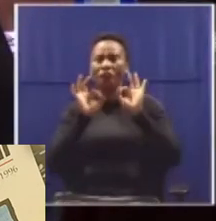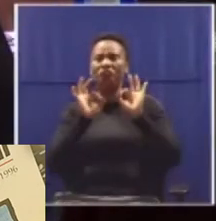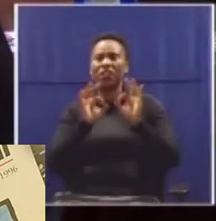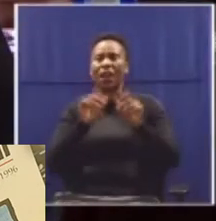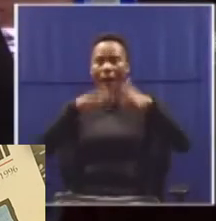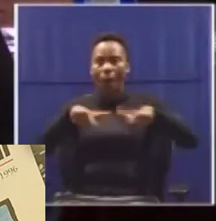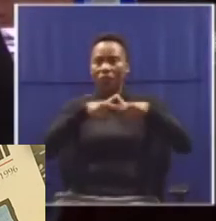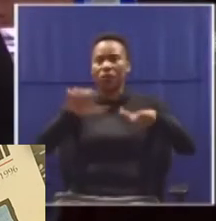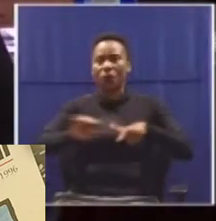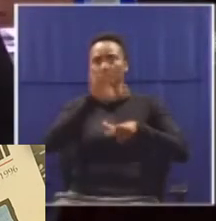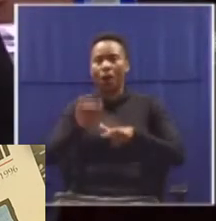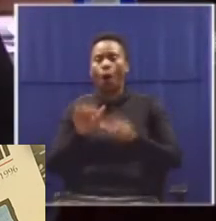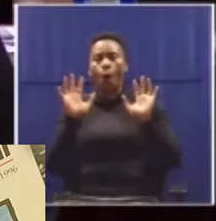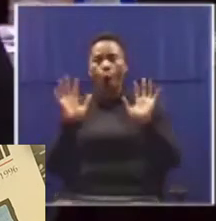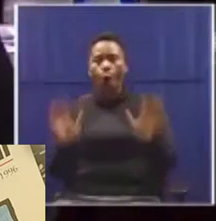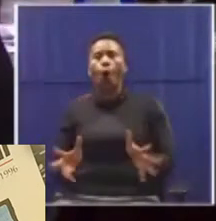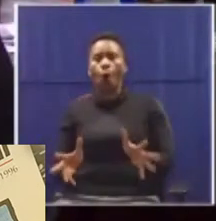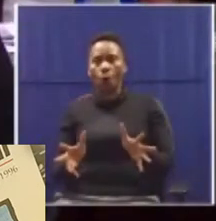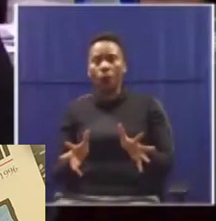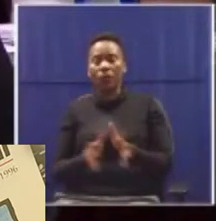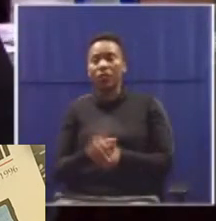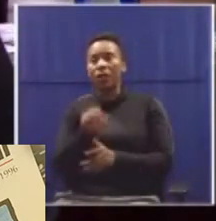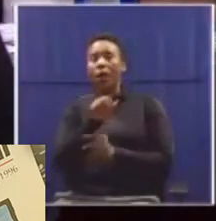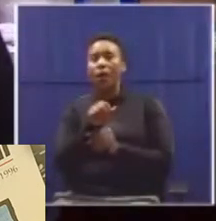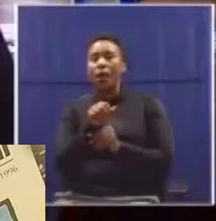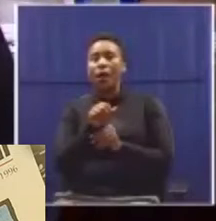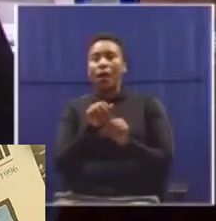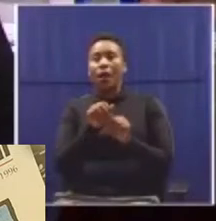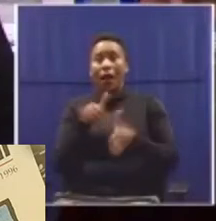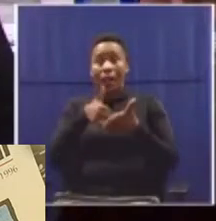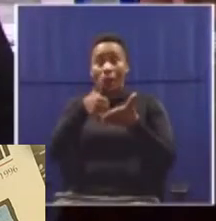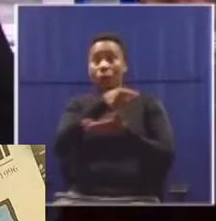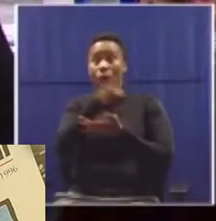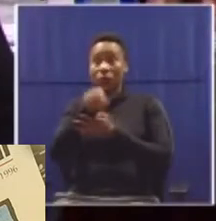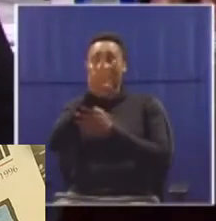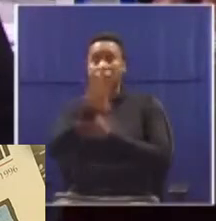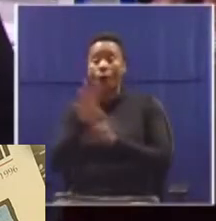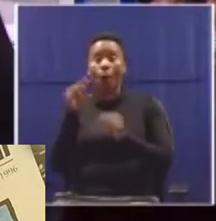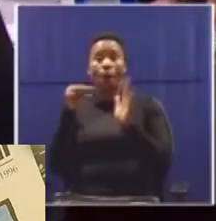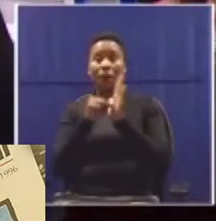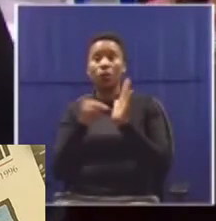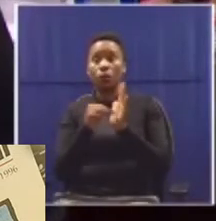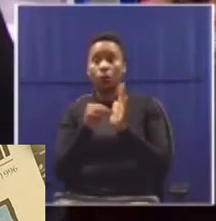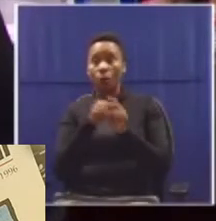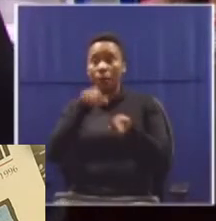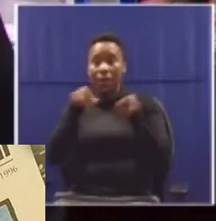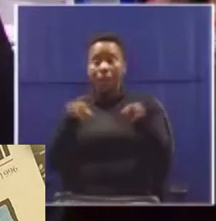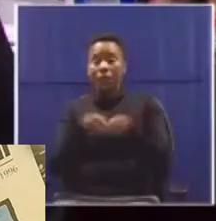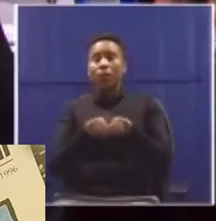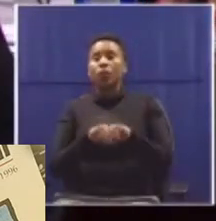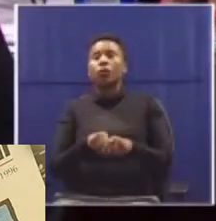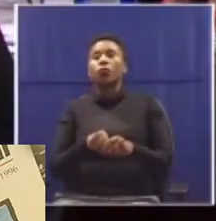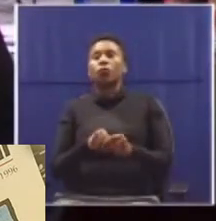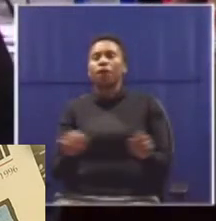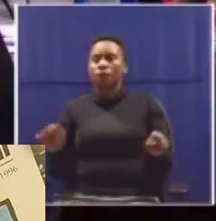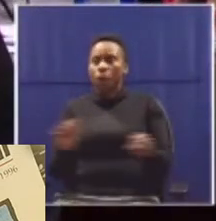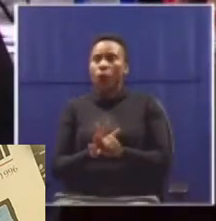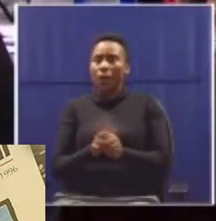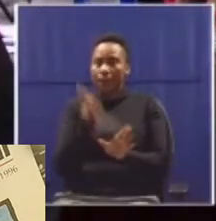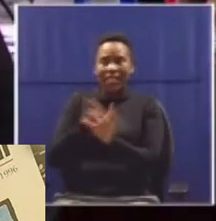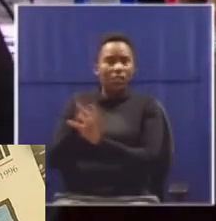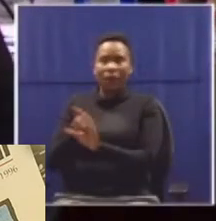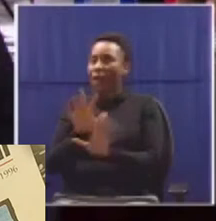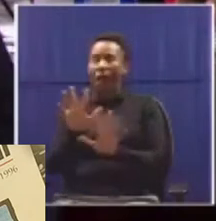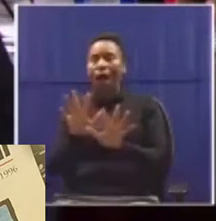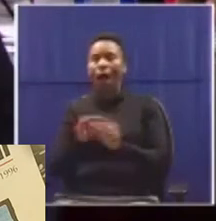enable not only those four million South Africans to fully participate but will finally bestow the proper